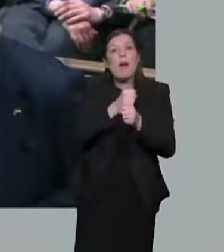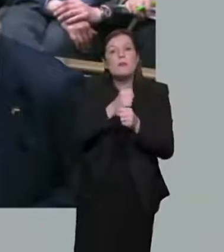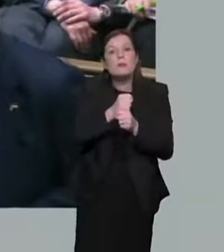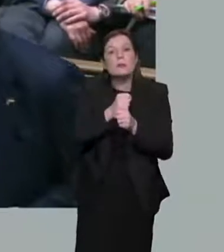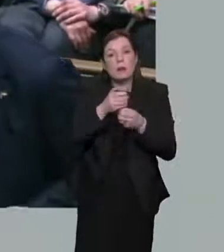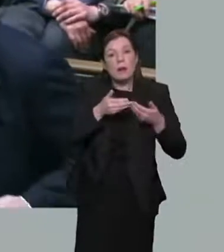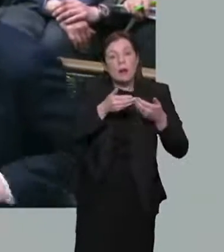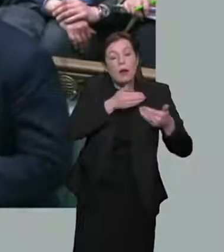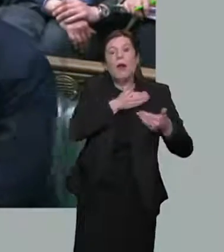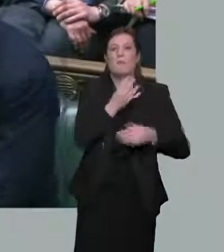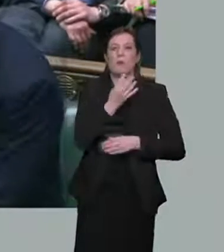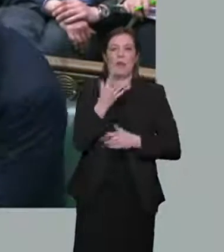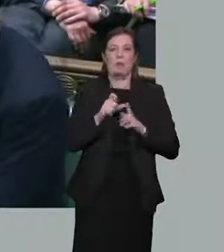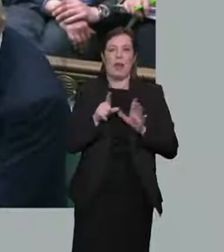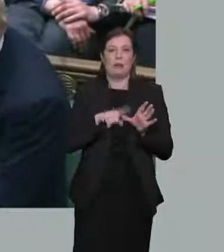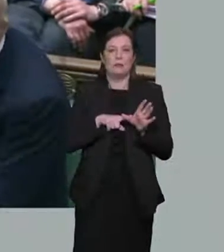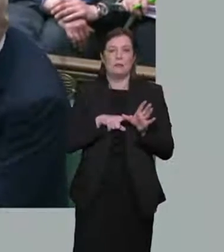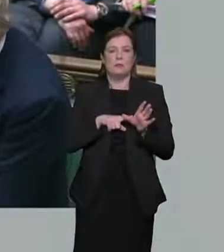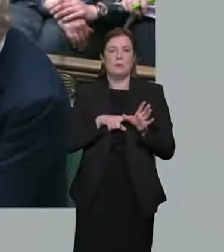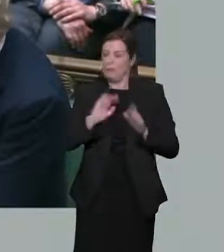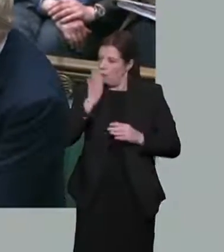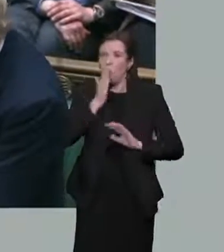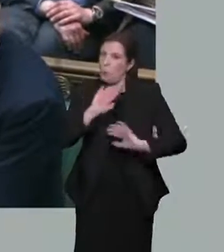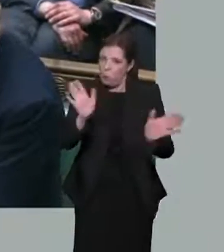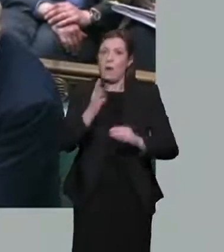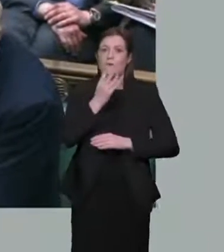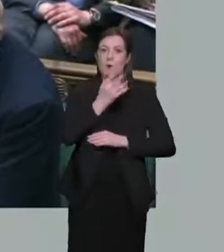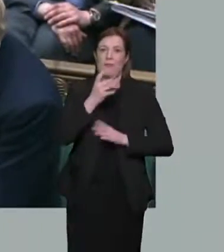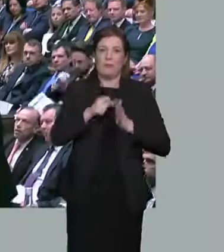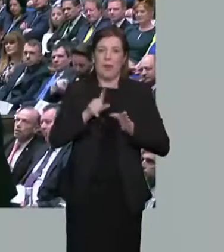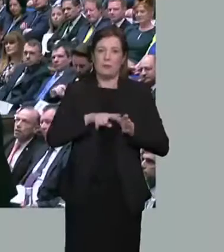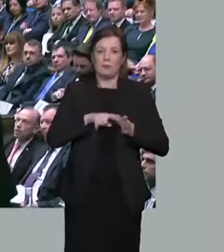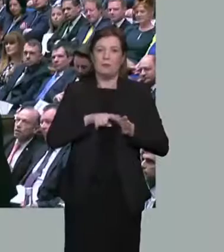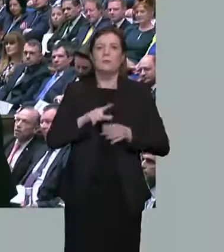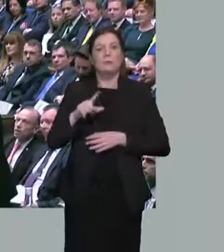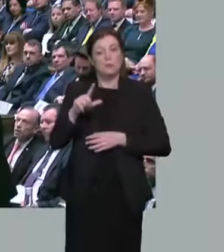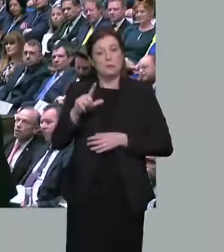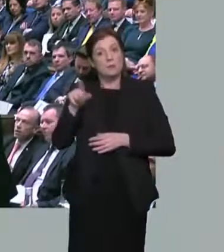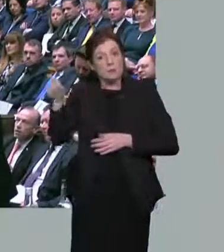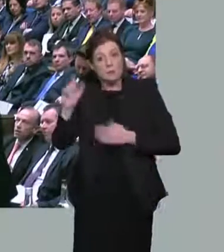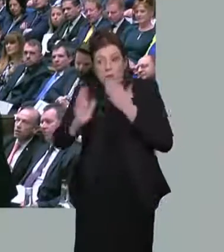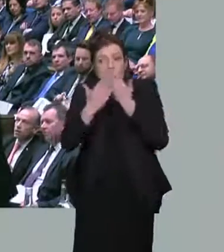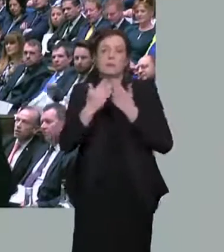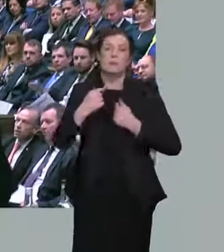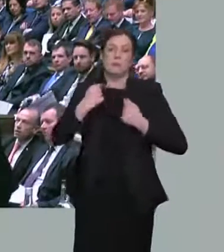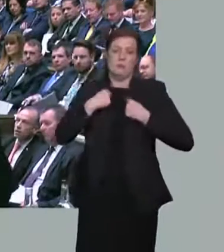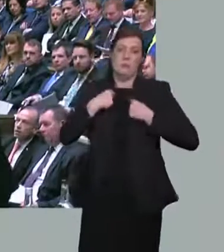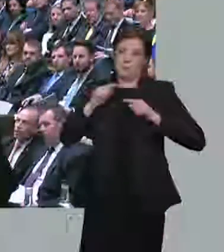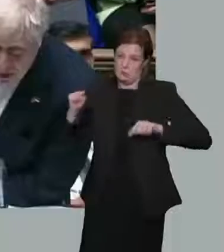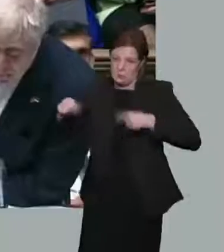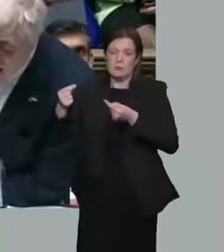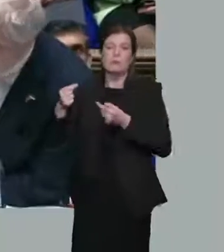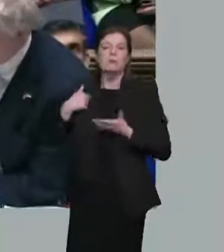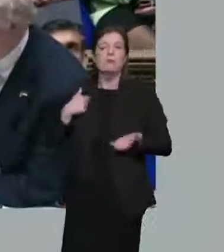days, Mr. Speaker, before they take action of that kind. That is why we're taking the action that we are to protect